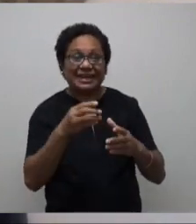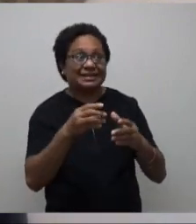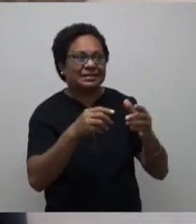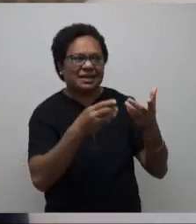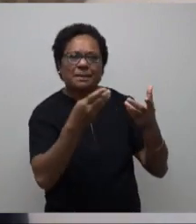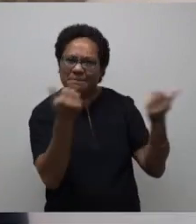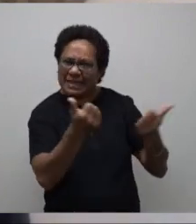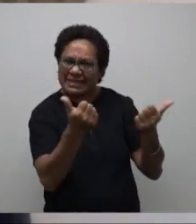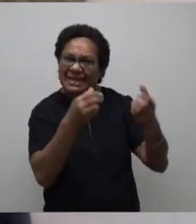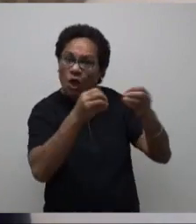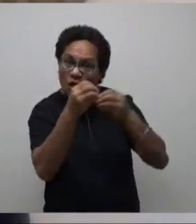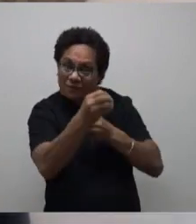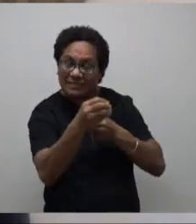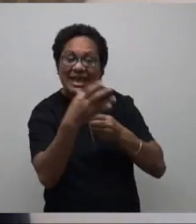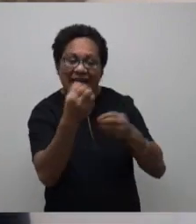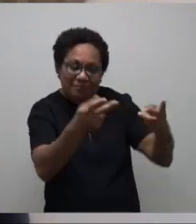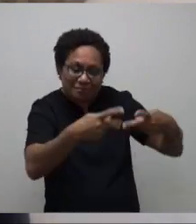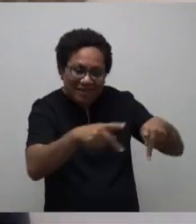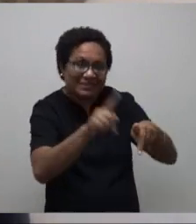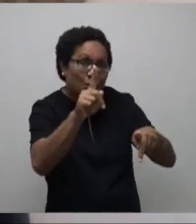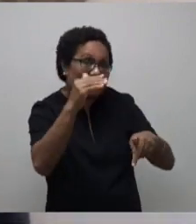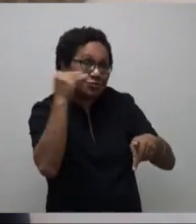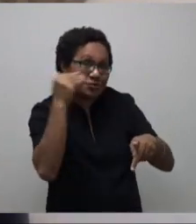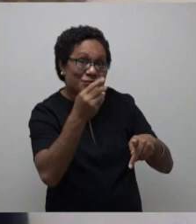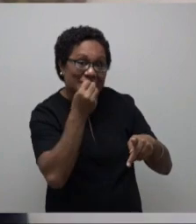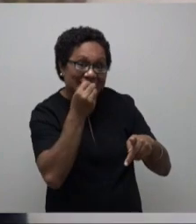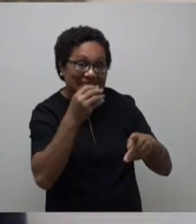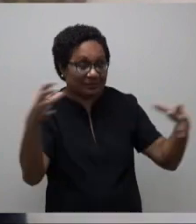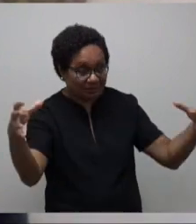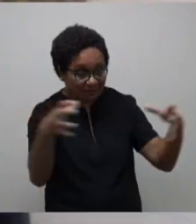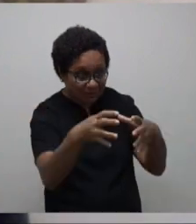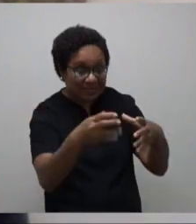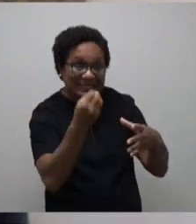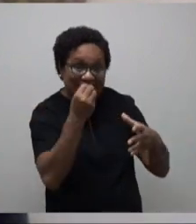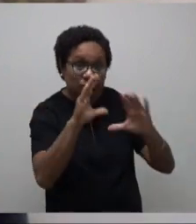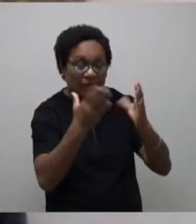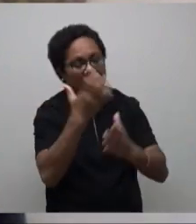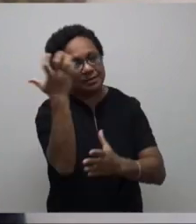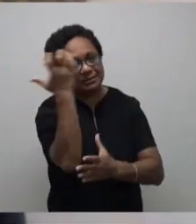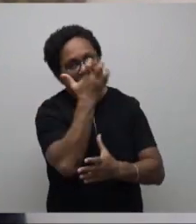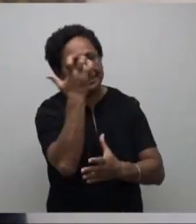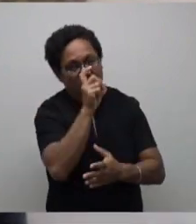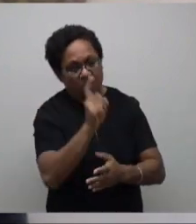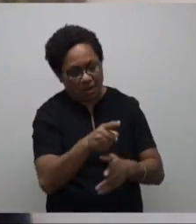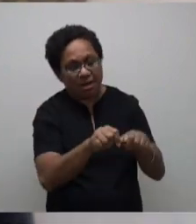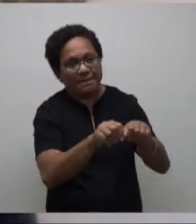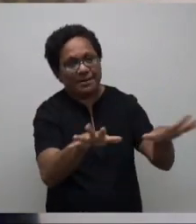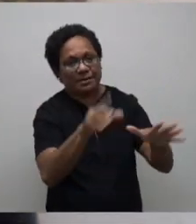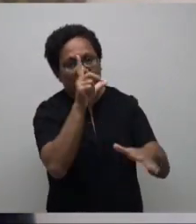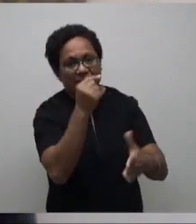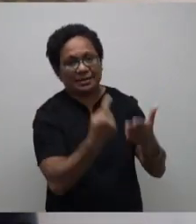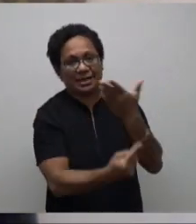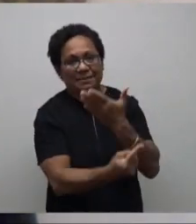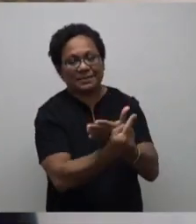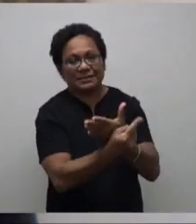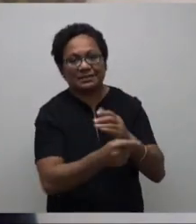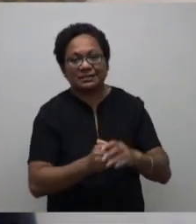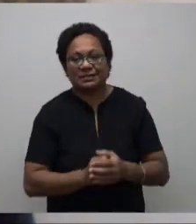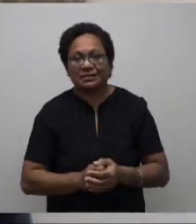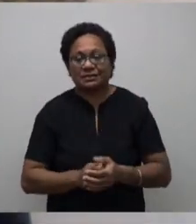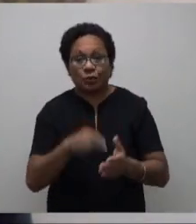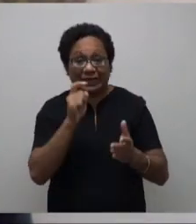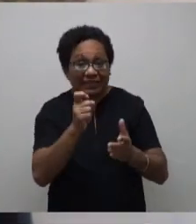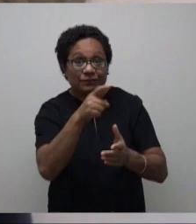room, and that is a potential source of transmission within these office settings. All of these measures will help